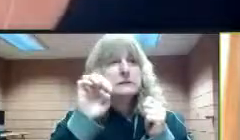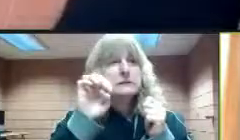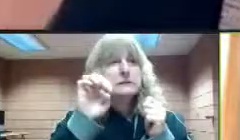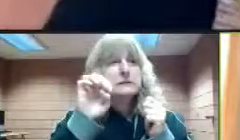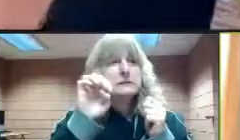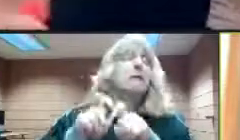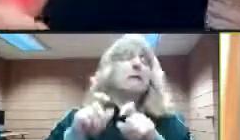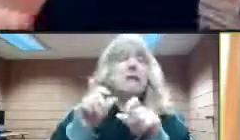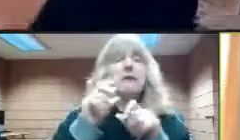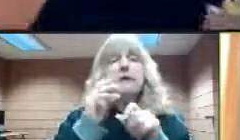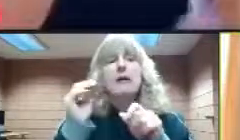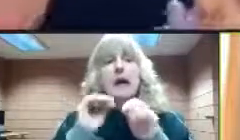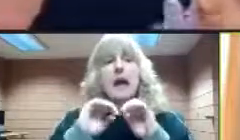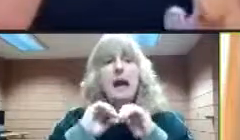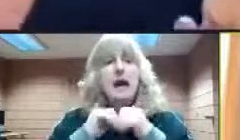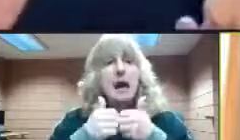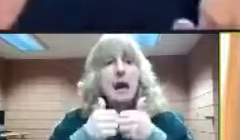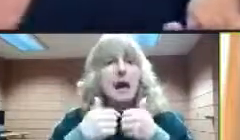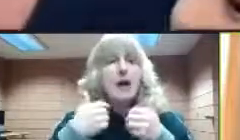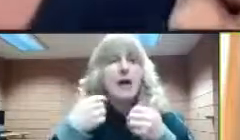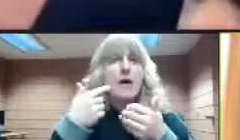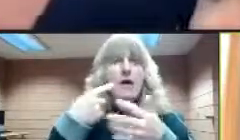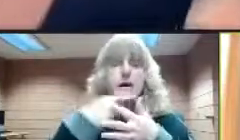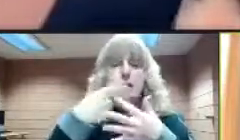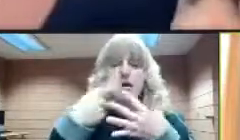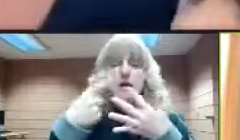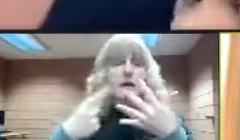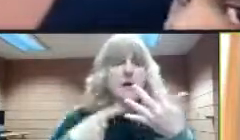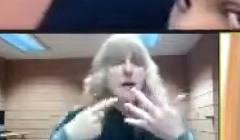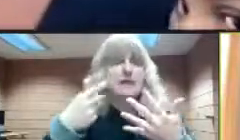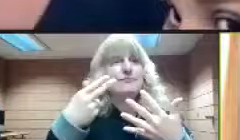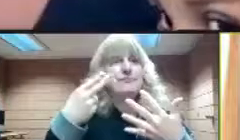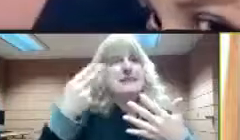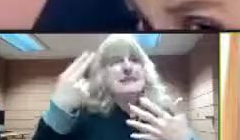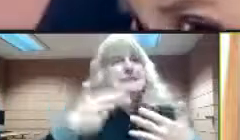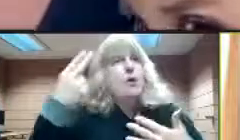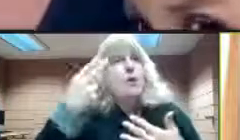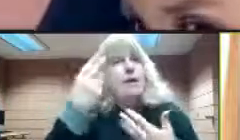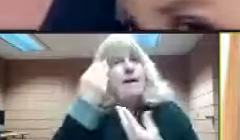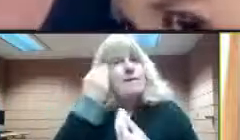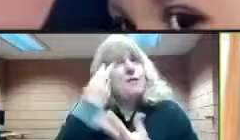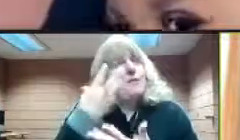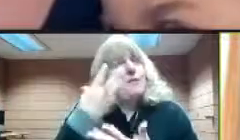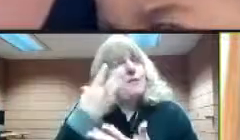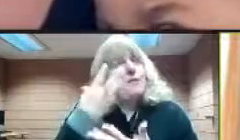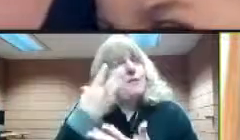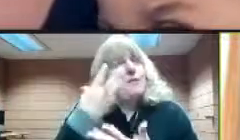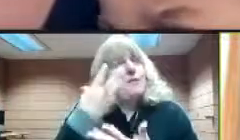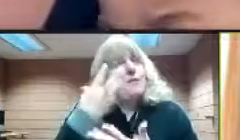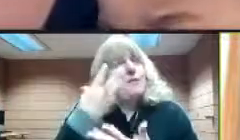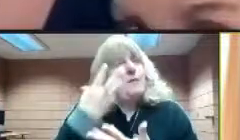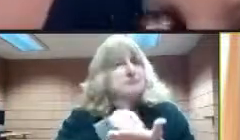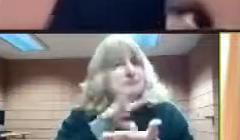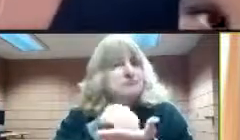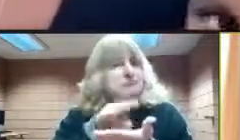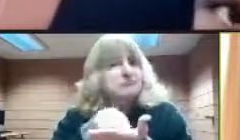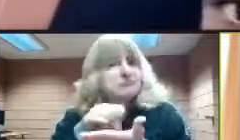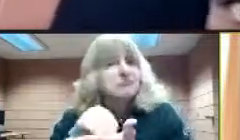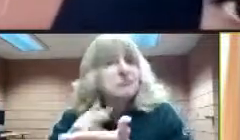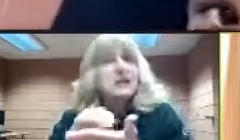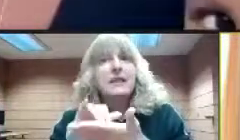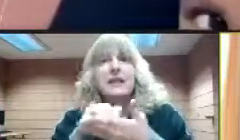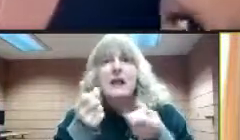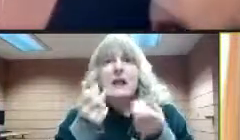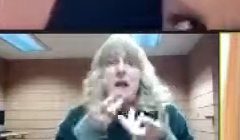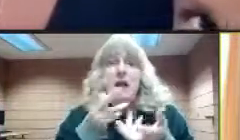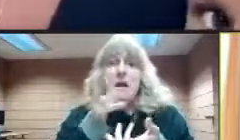obstetrics and gynecology, and all of that historical information that I have been able to learn and that a lot of mothers in